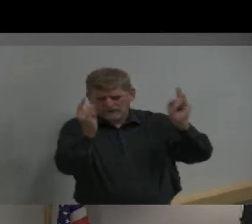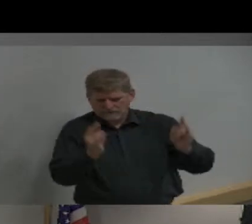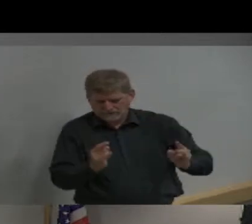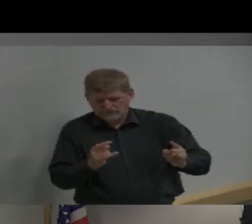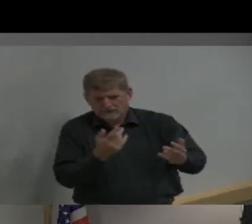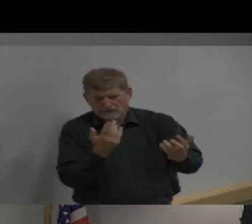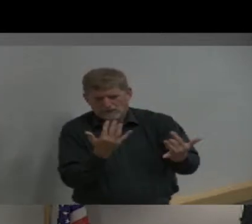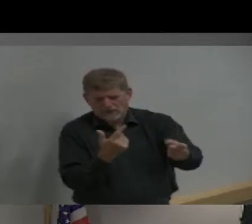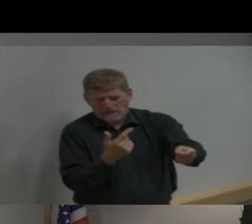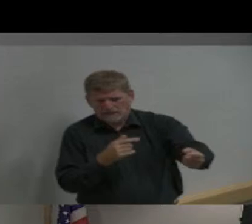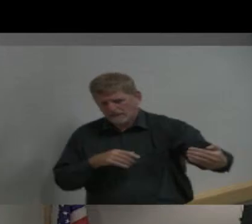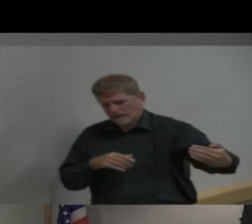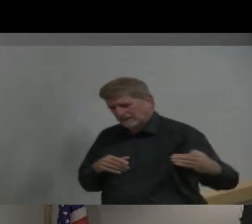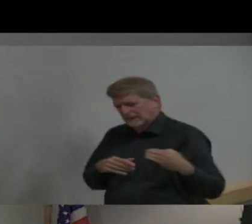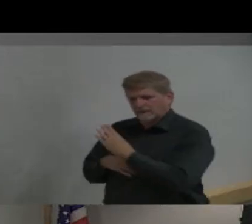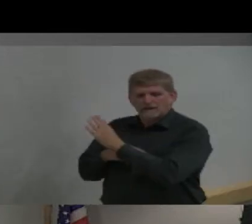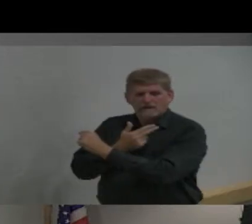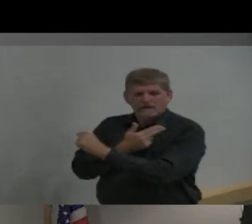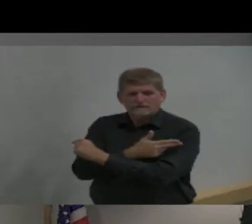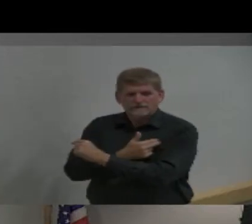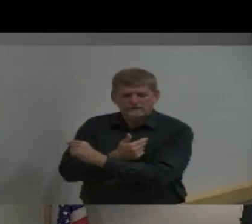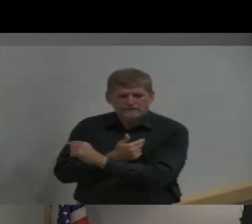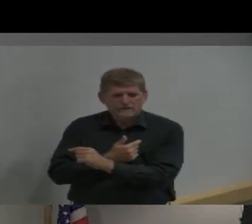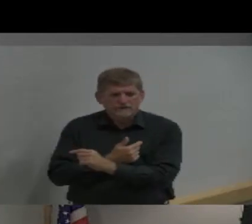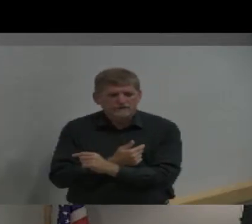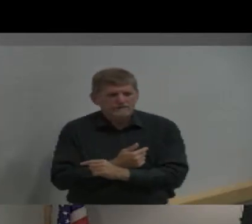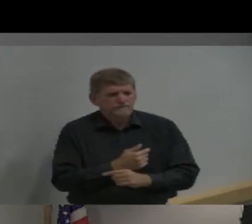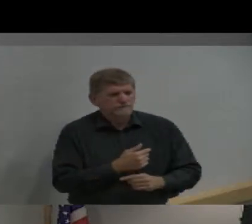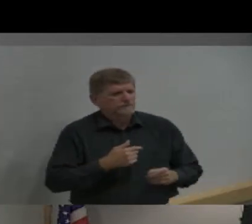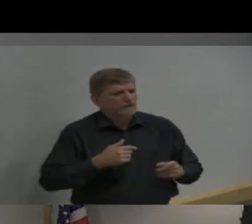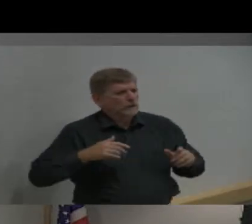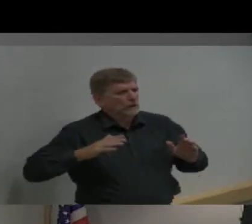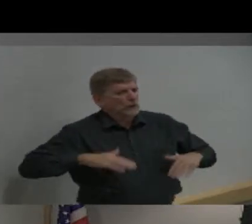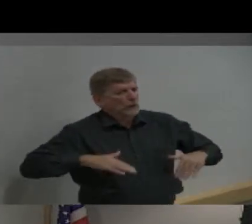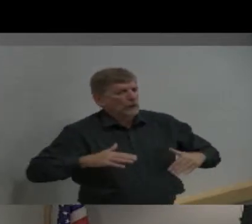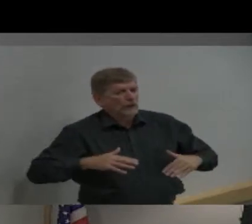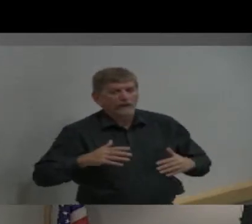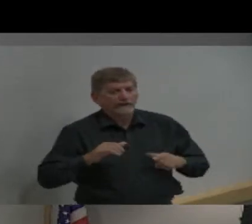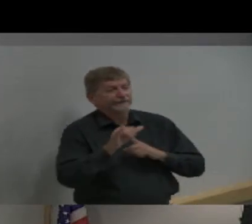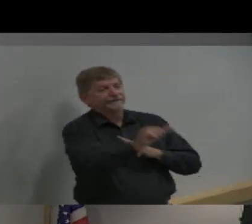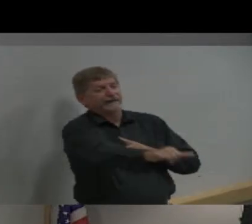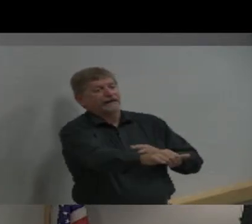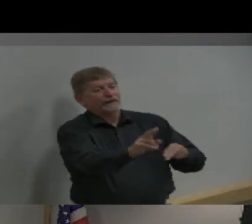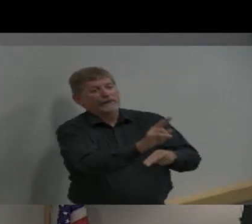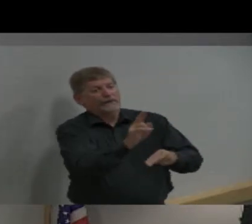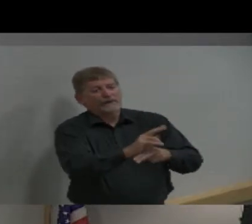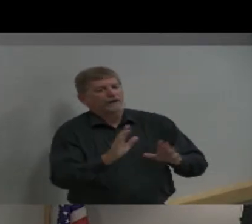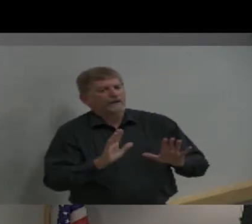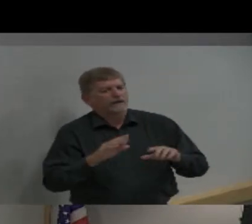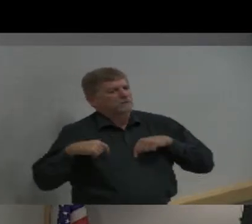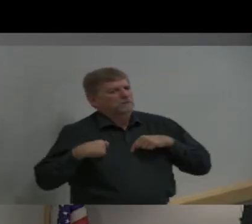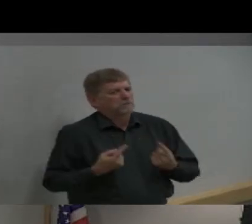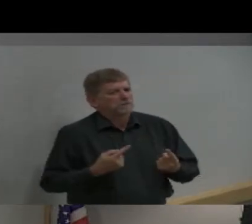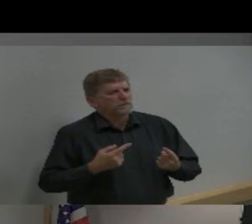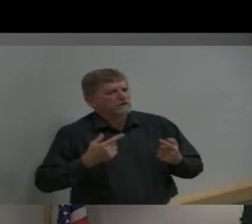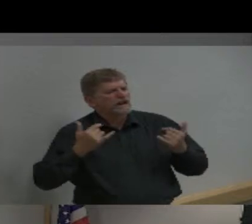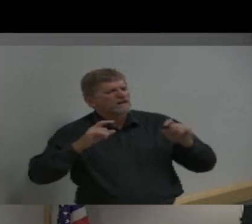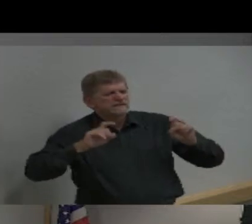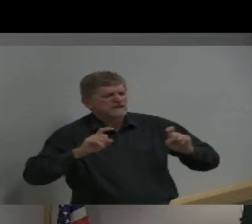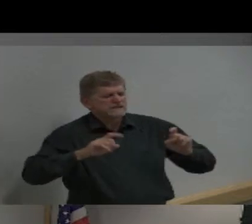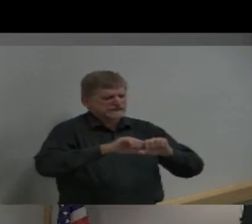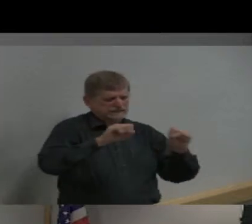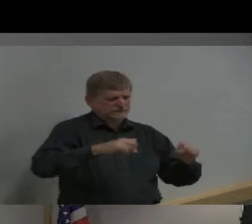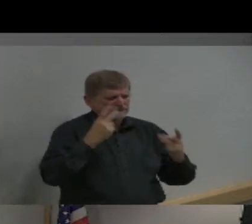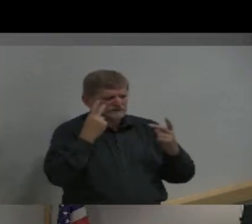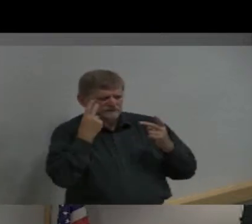Thankfully, we haven't had to expand into that space. We've used it to test it and make sure that it's safe, and we've got